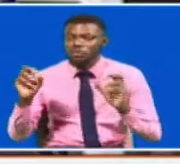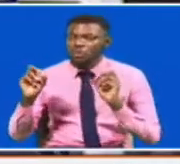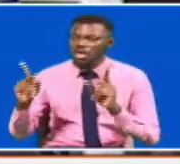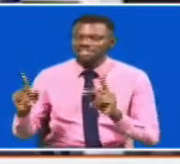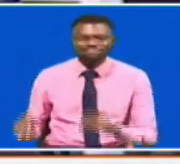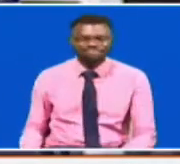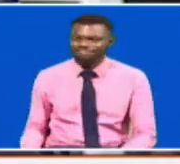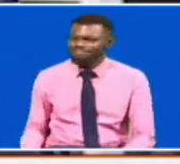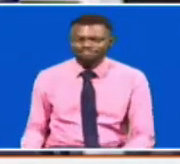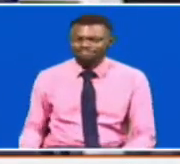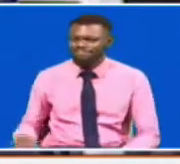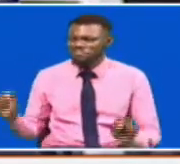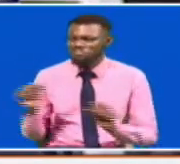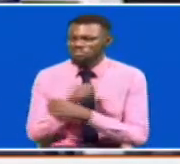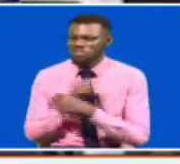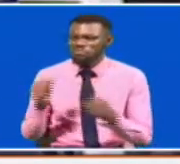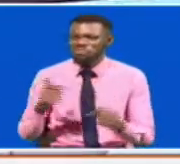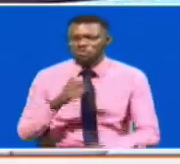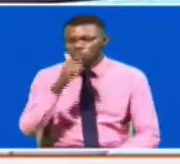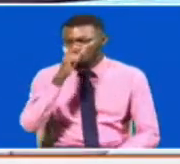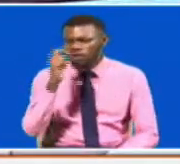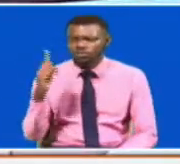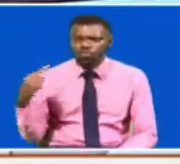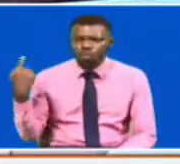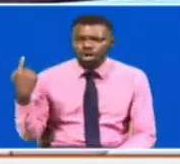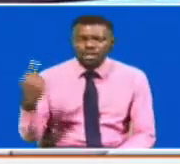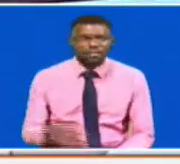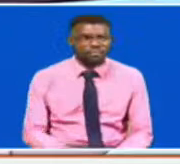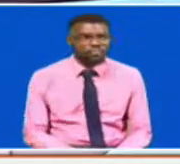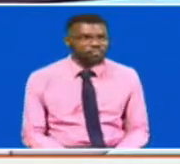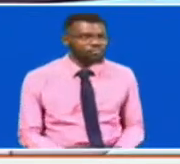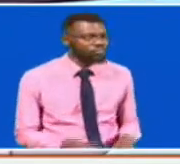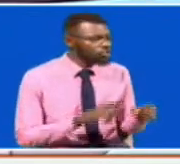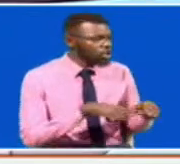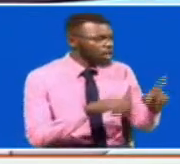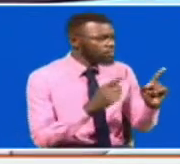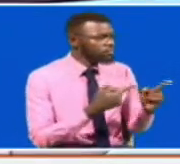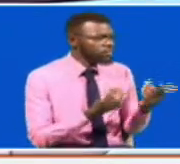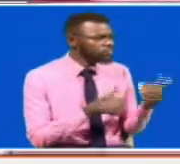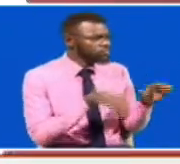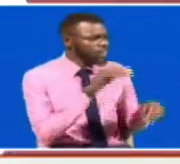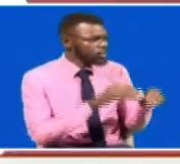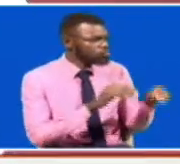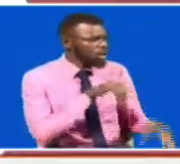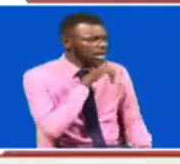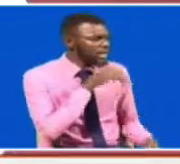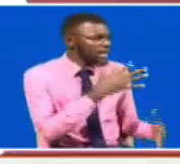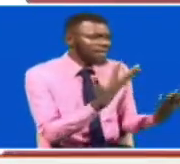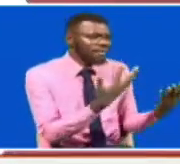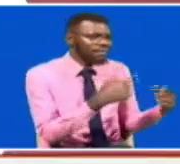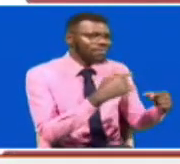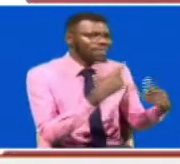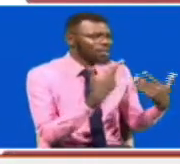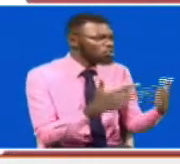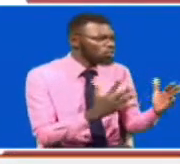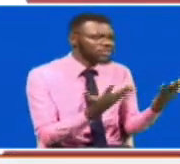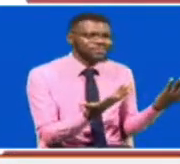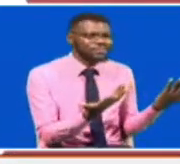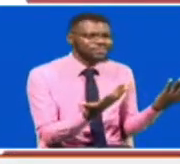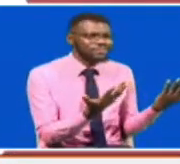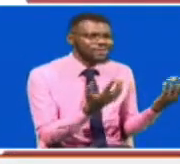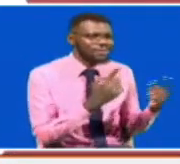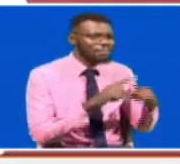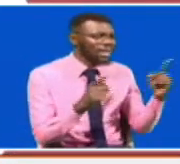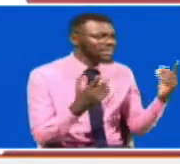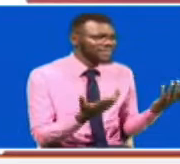you're basically, you know, that's wishful thinking. You have talked about the goodwill, and this election was for Raila Odinga to lose. But you have also done quite a number